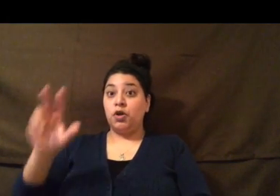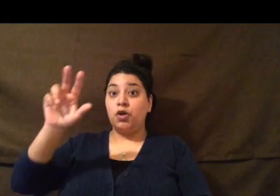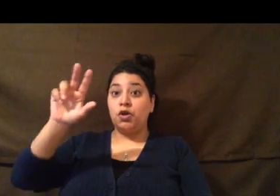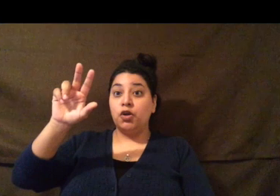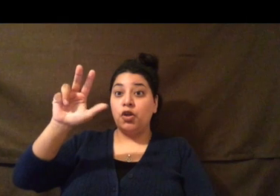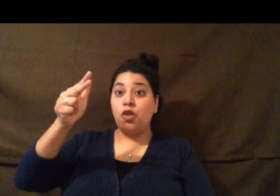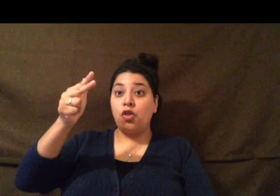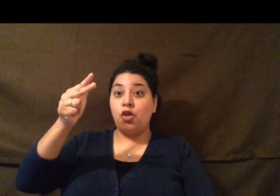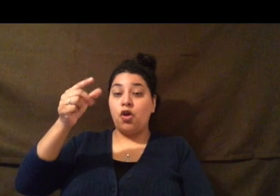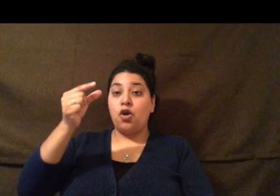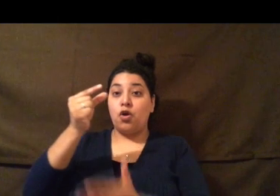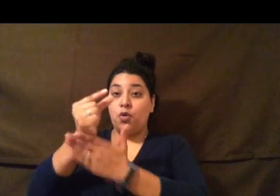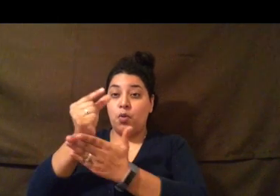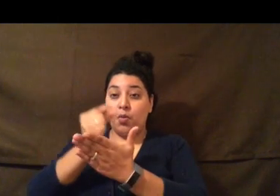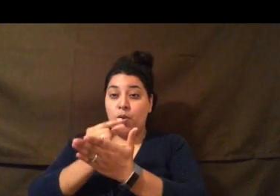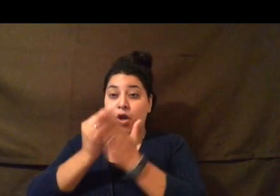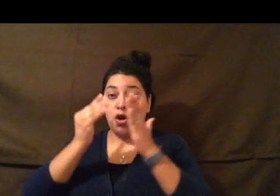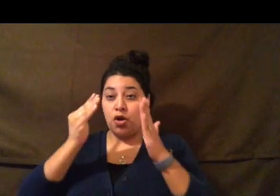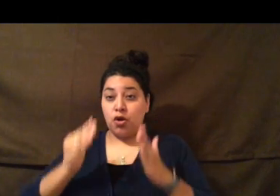third graders